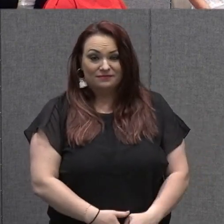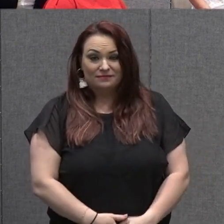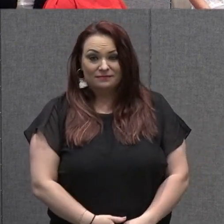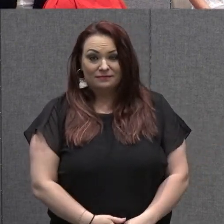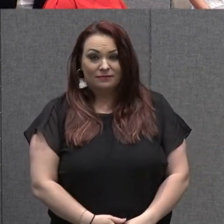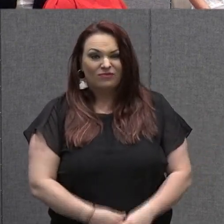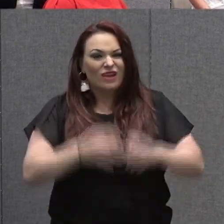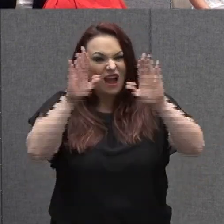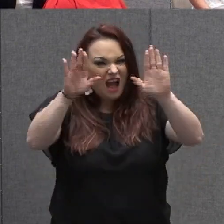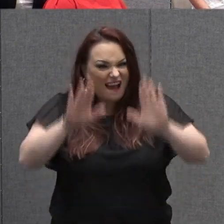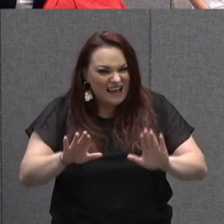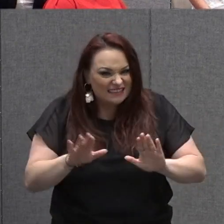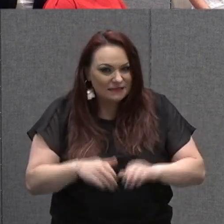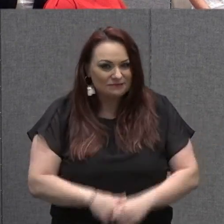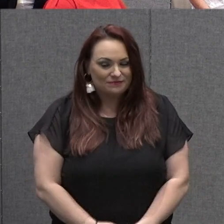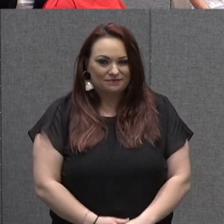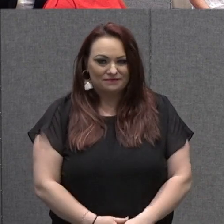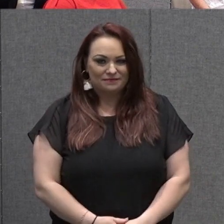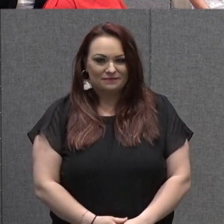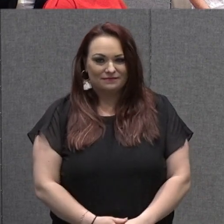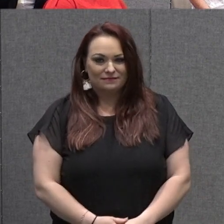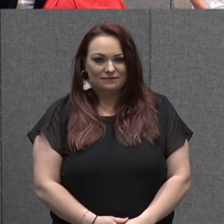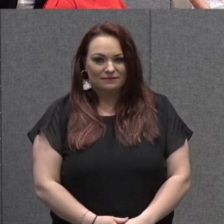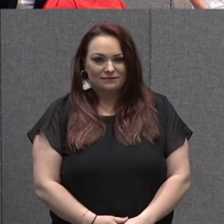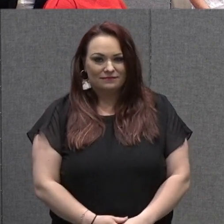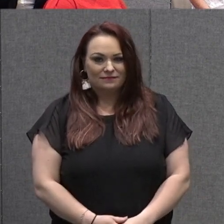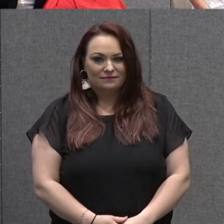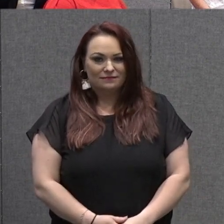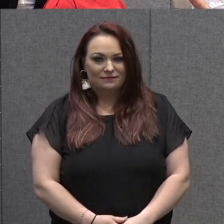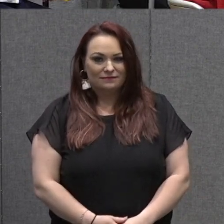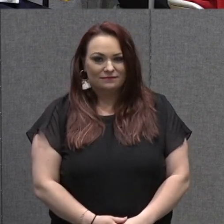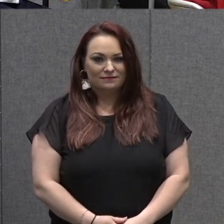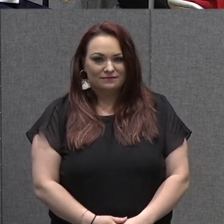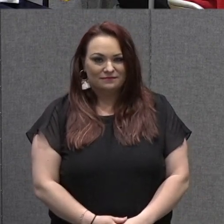Oh, that was awesome. Let's do it again. Same thing, okay?